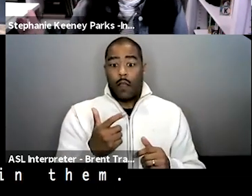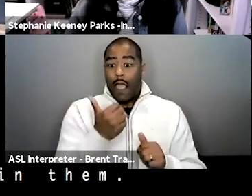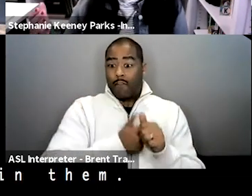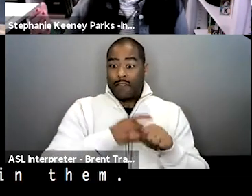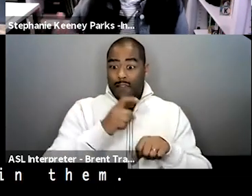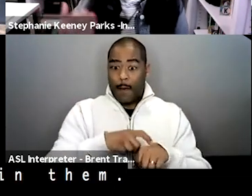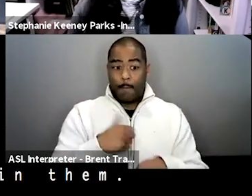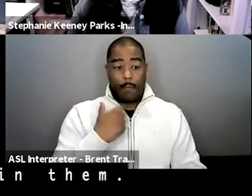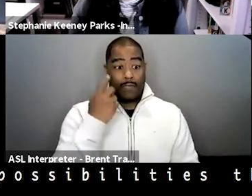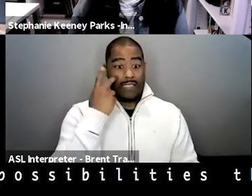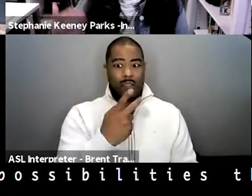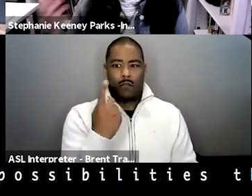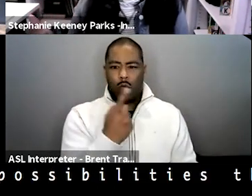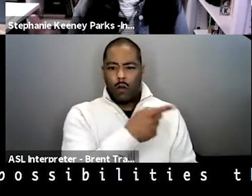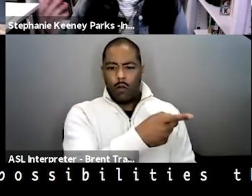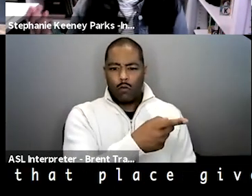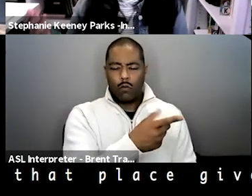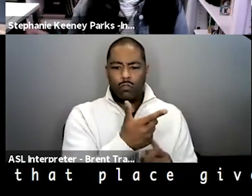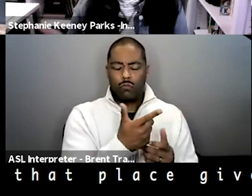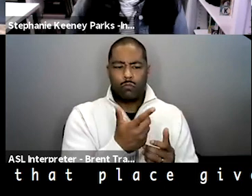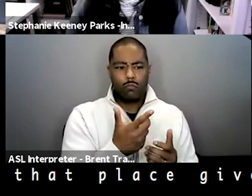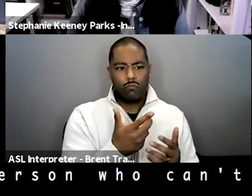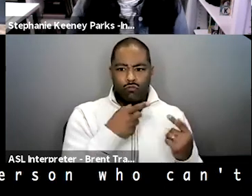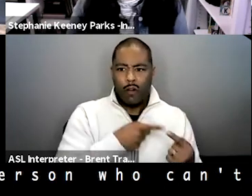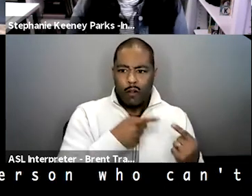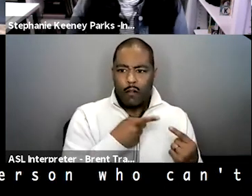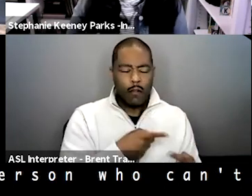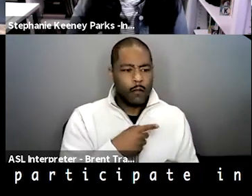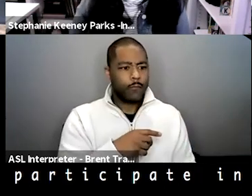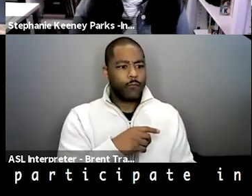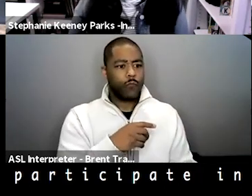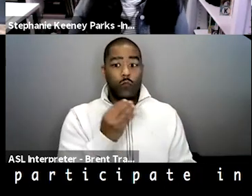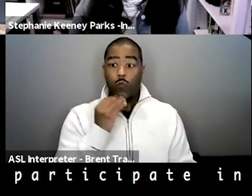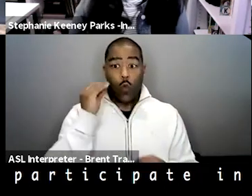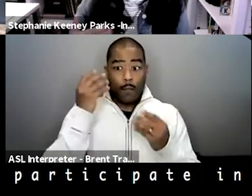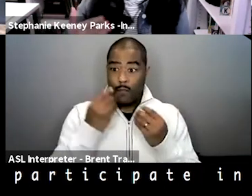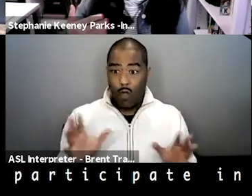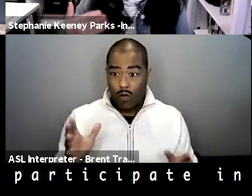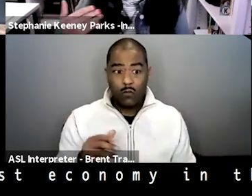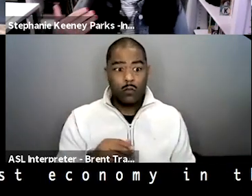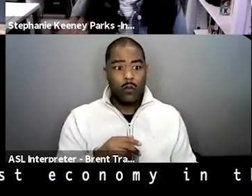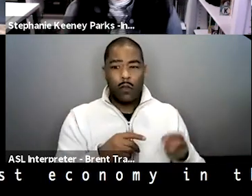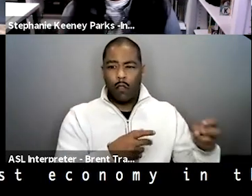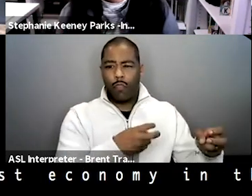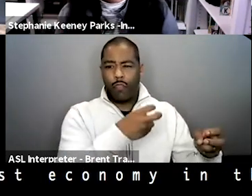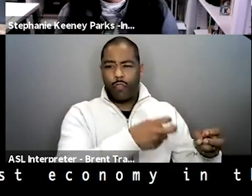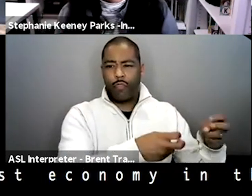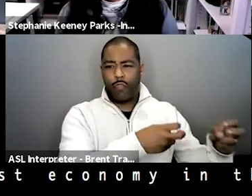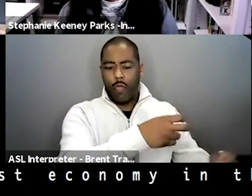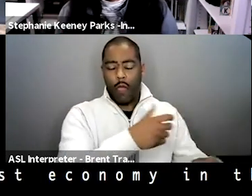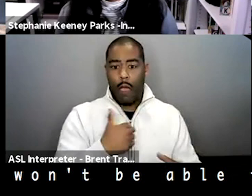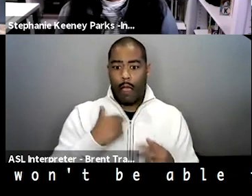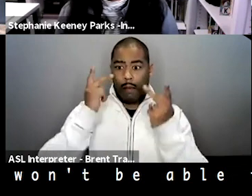or struggling, I can see Del in them and the possibilities of Del being in that place, given that he's a person who can't participate in